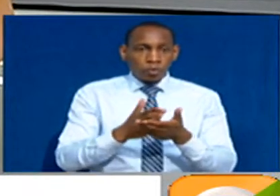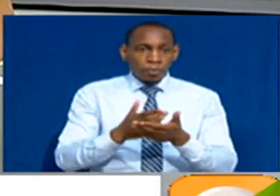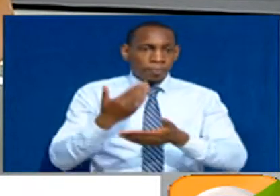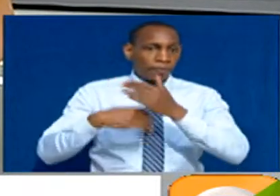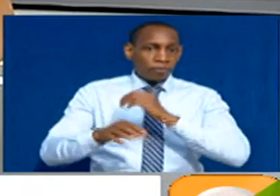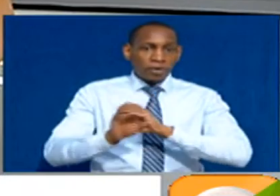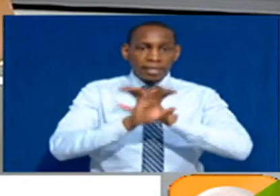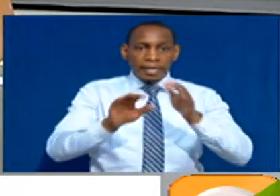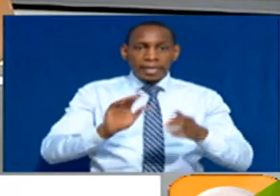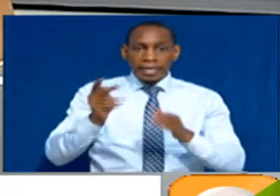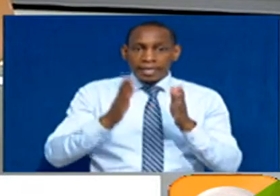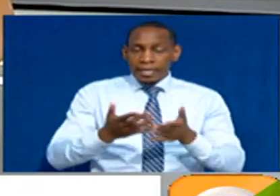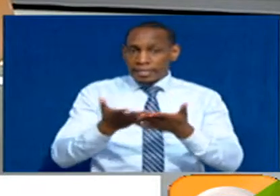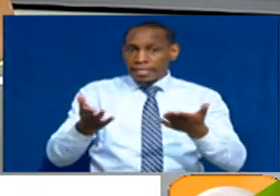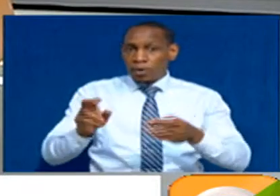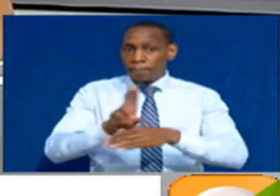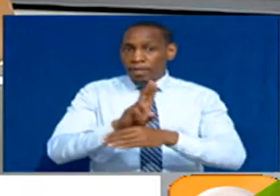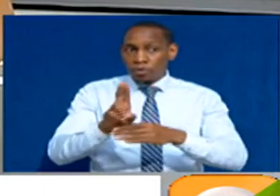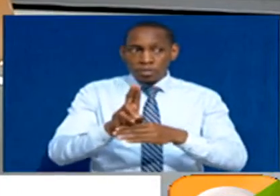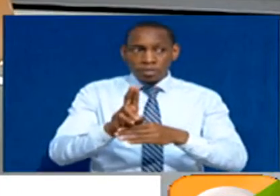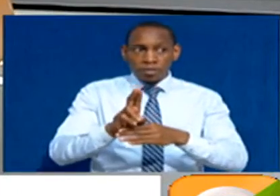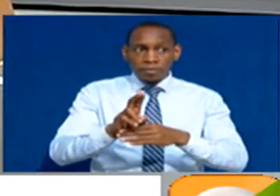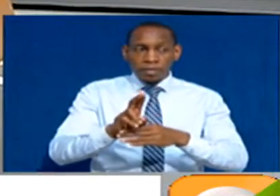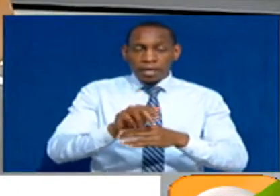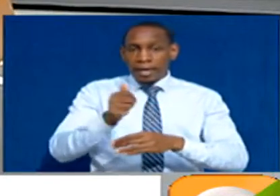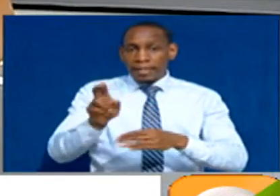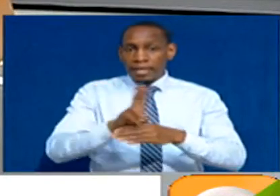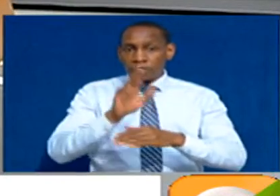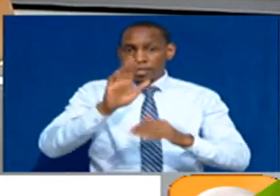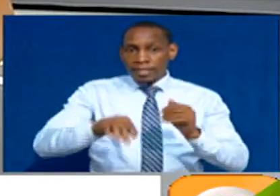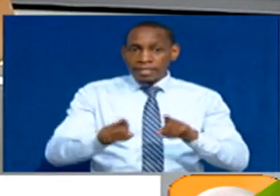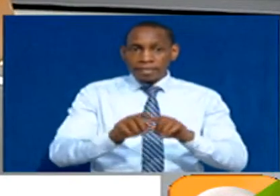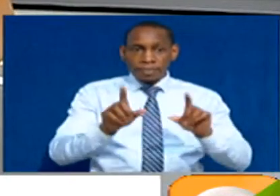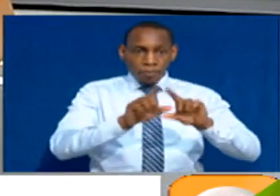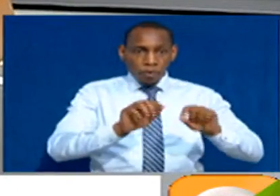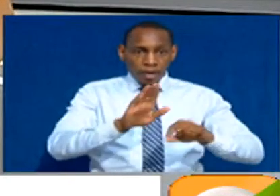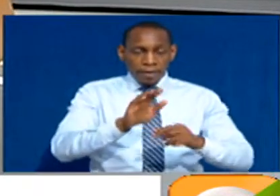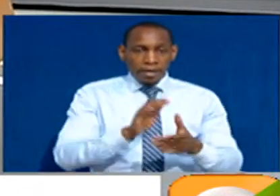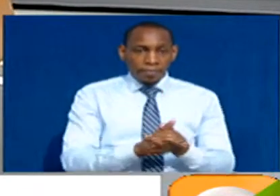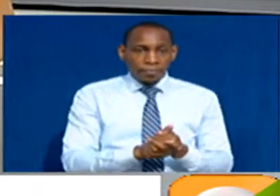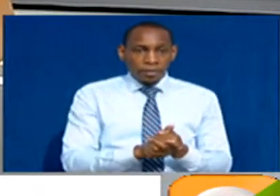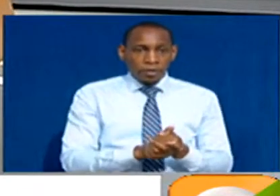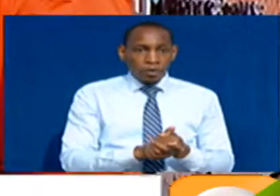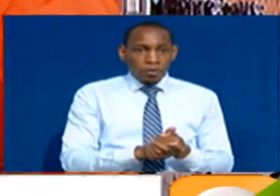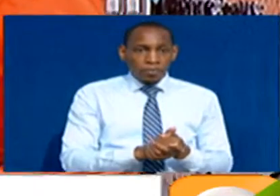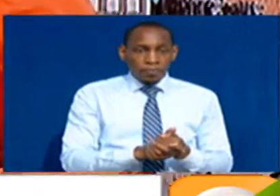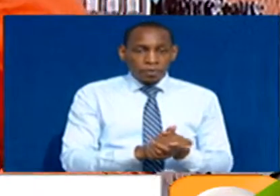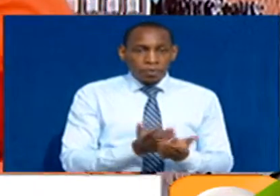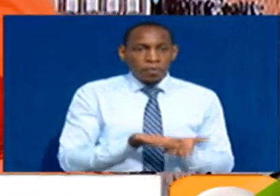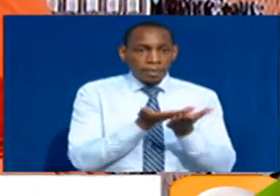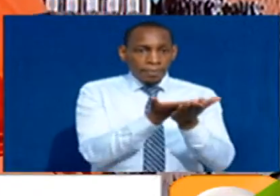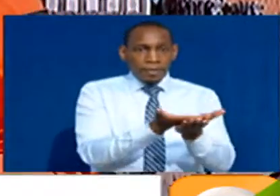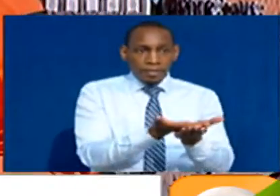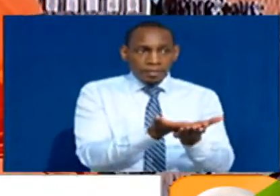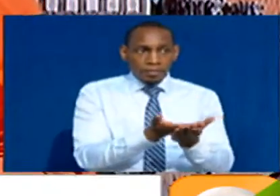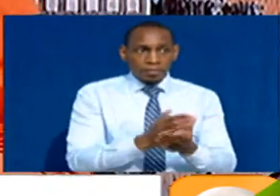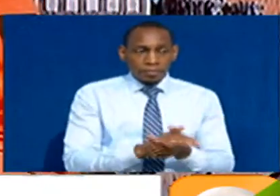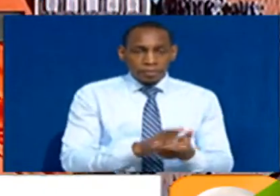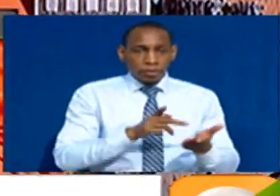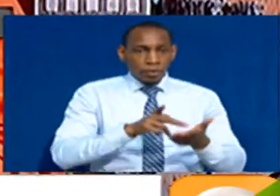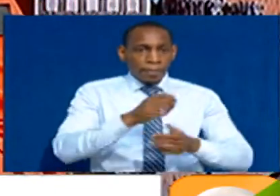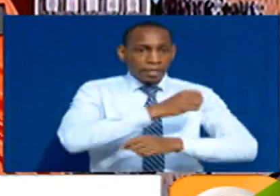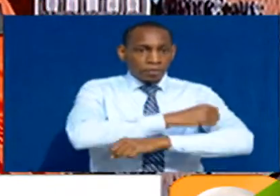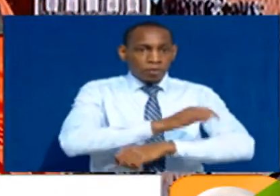record that some Kenyans have used them for other uses beyond that which you are tabling for us today. Paying school fees for